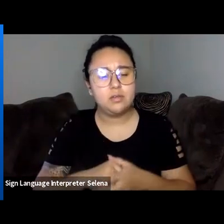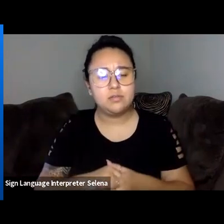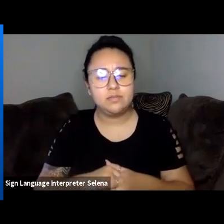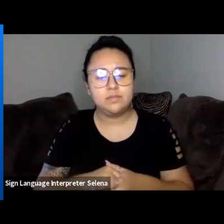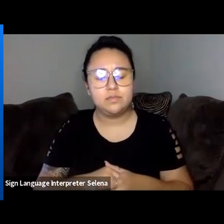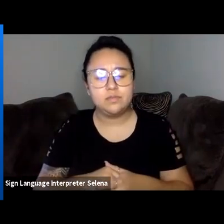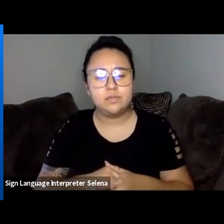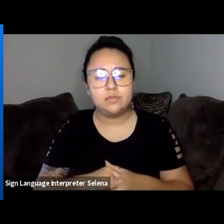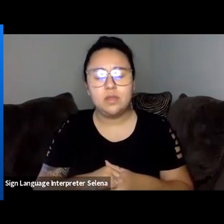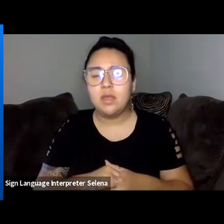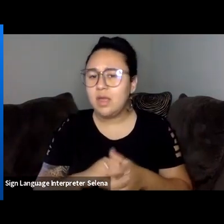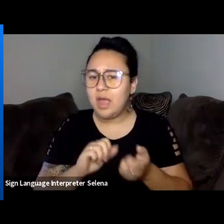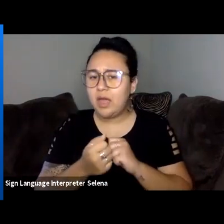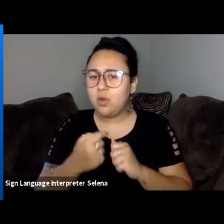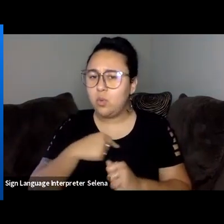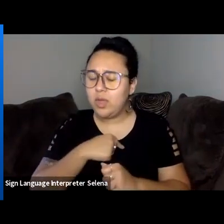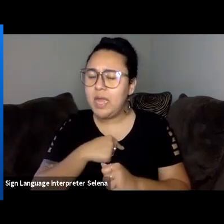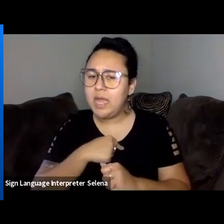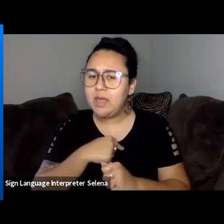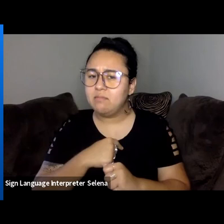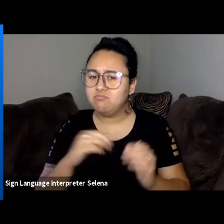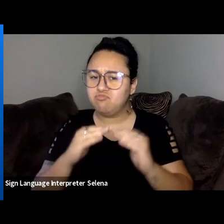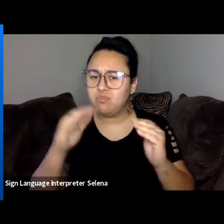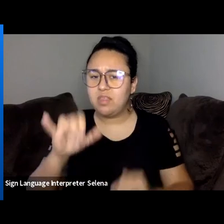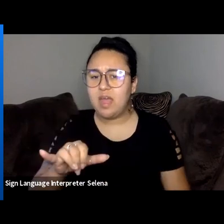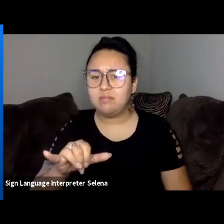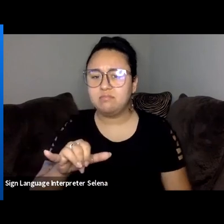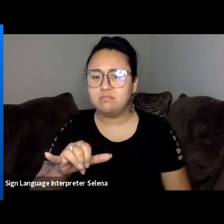+ 2 equal something, as opposed to just saying 2 + 2 forever?